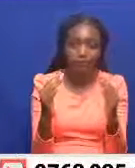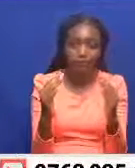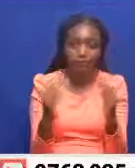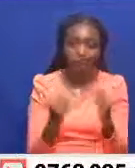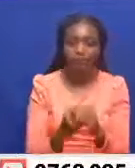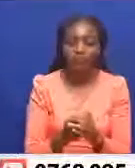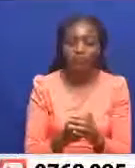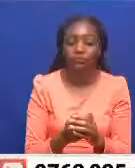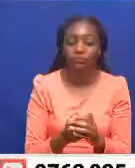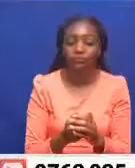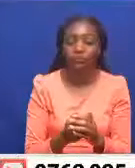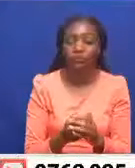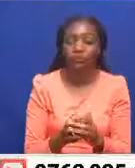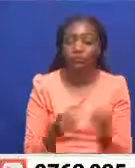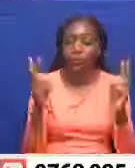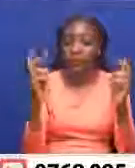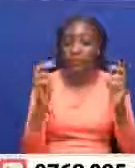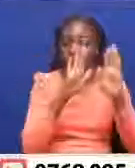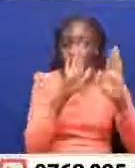up with us.